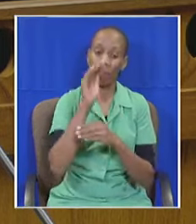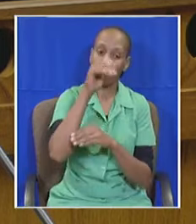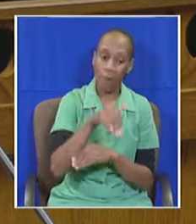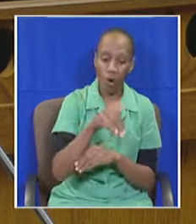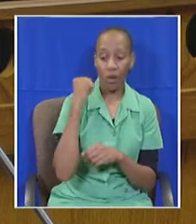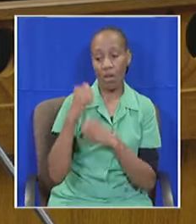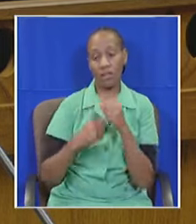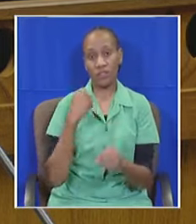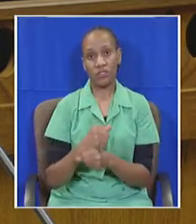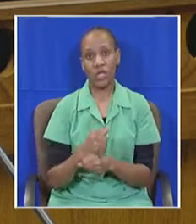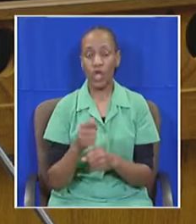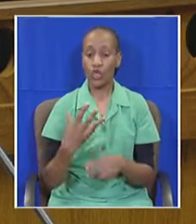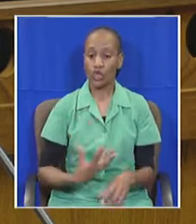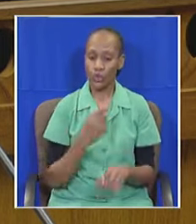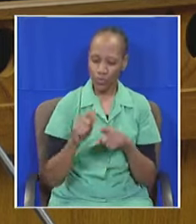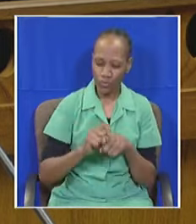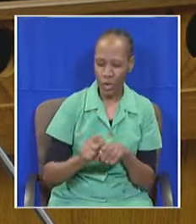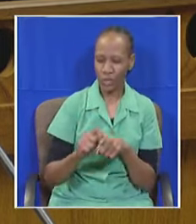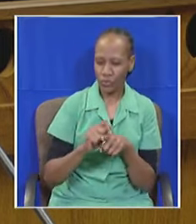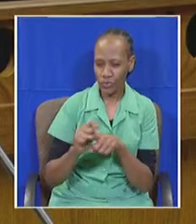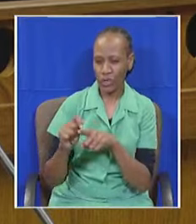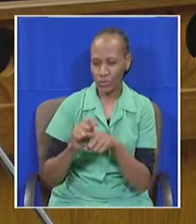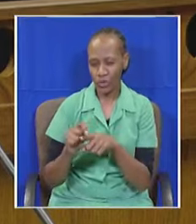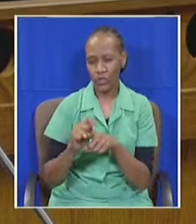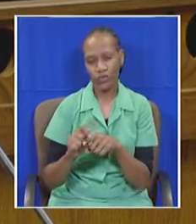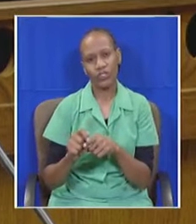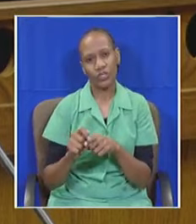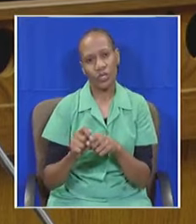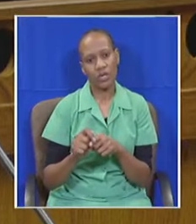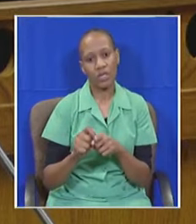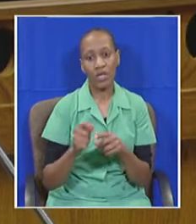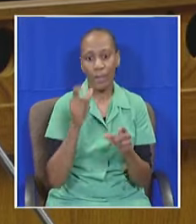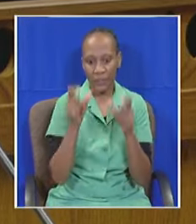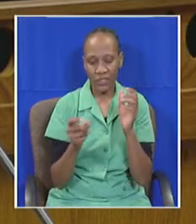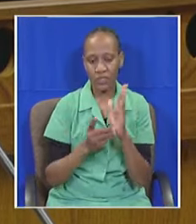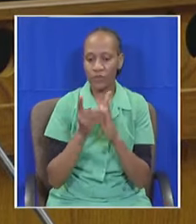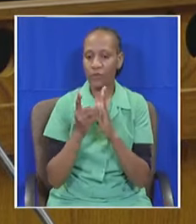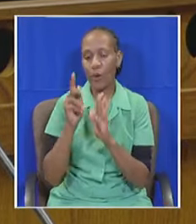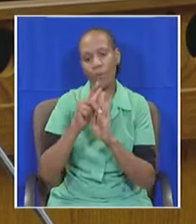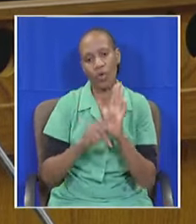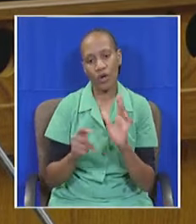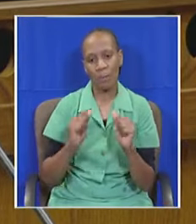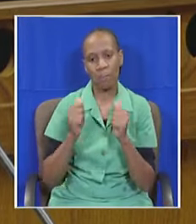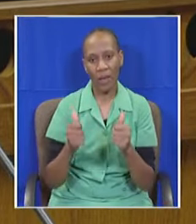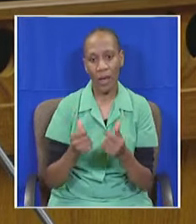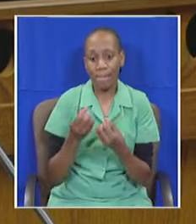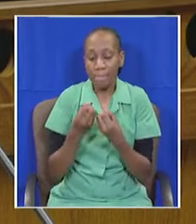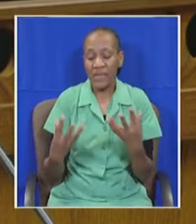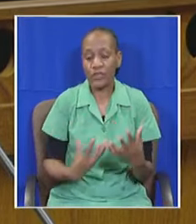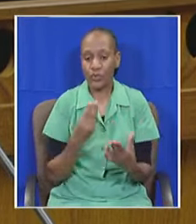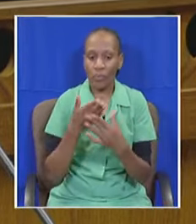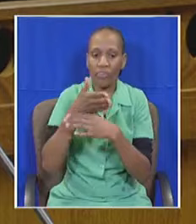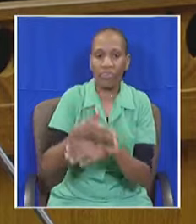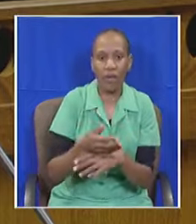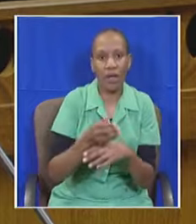year have been trained as interns and as part of graduate development program, and many of these young people will be integrated into the